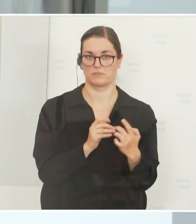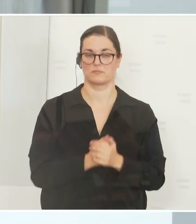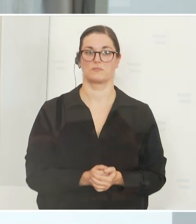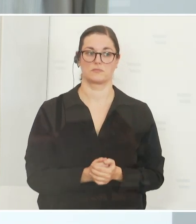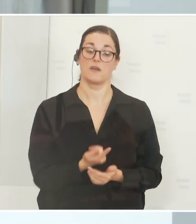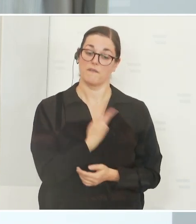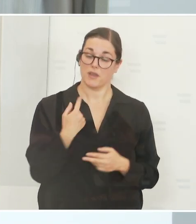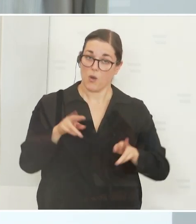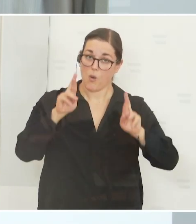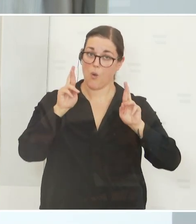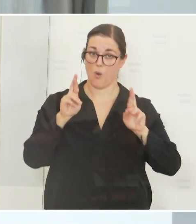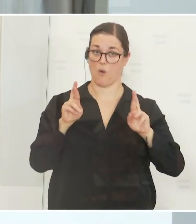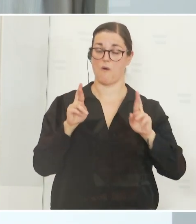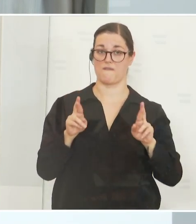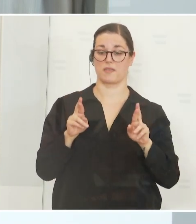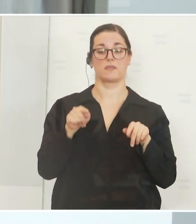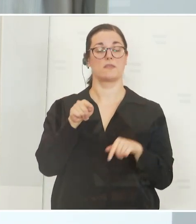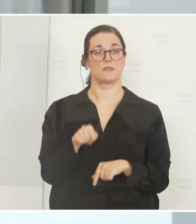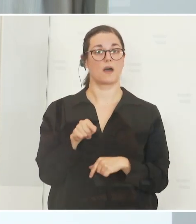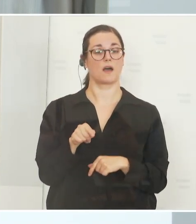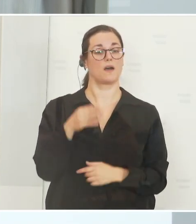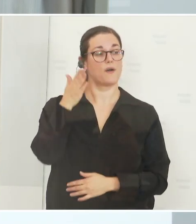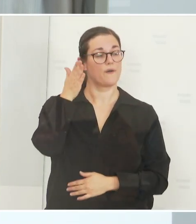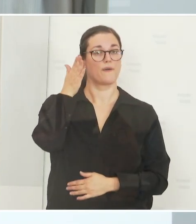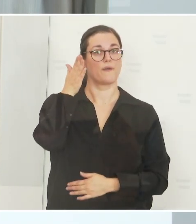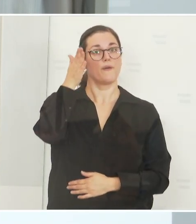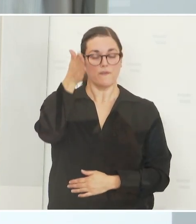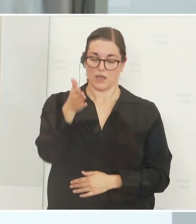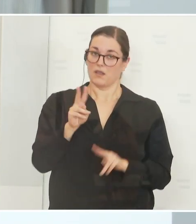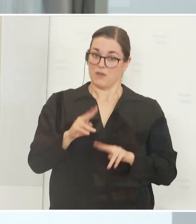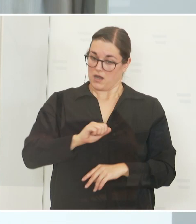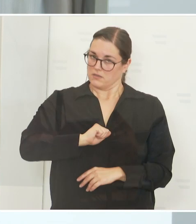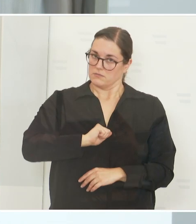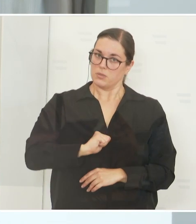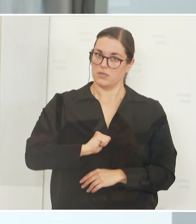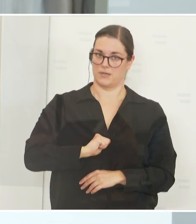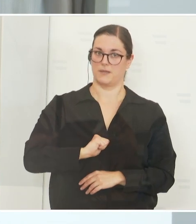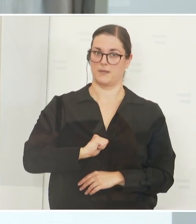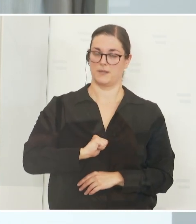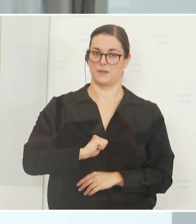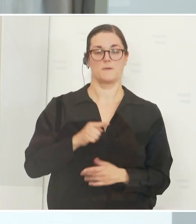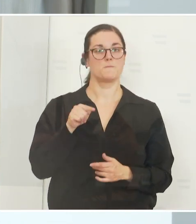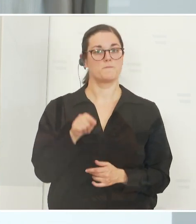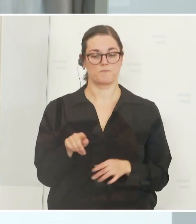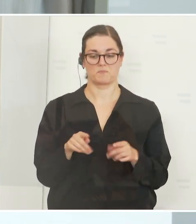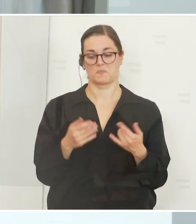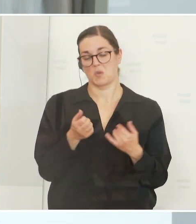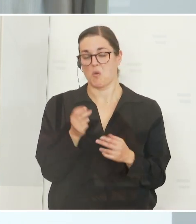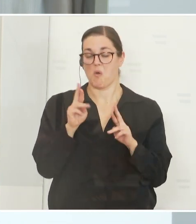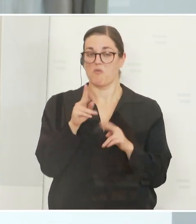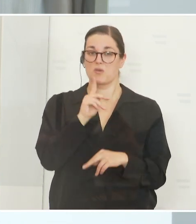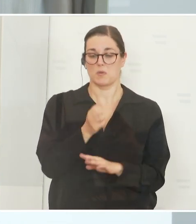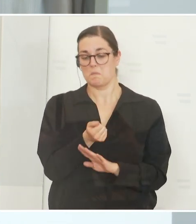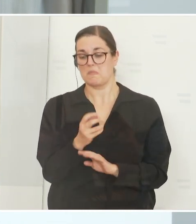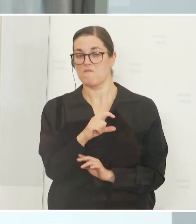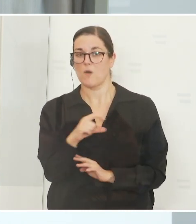hope that they will make it quick. I do hope that within weeks or